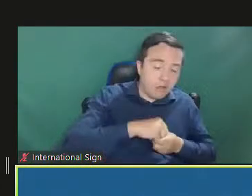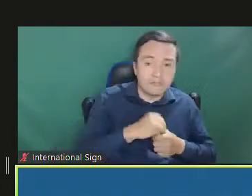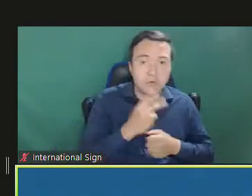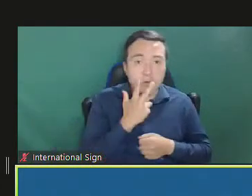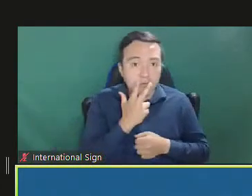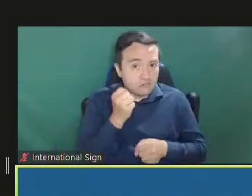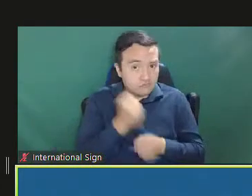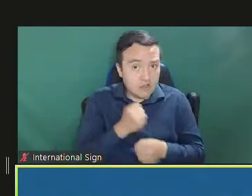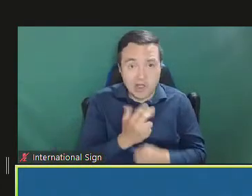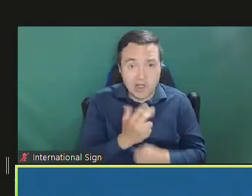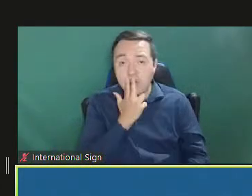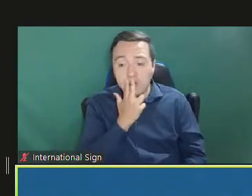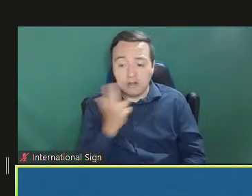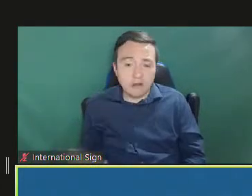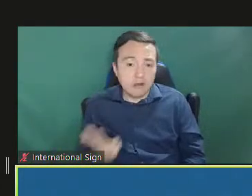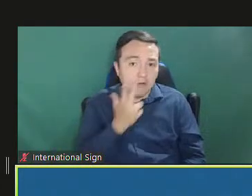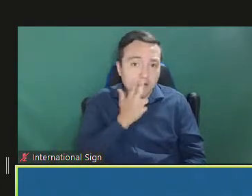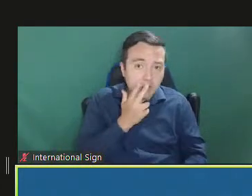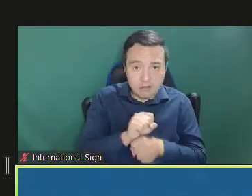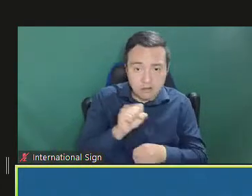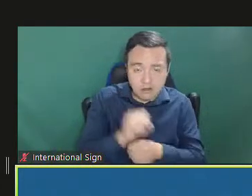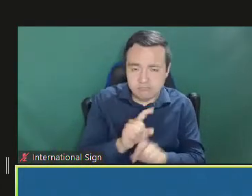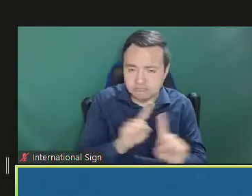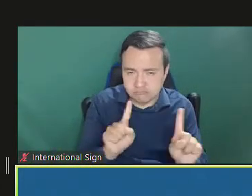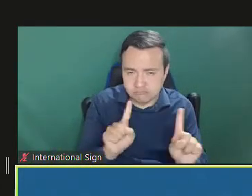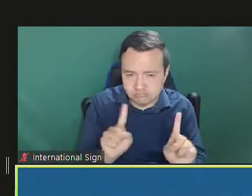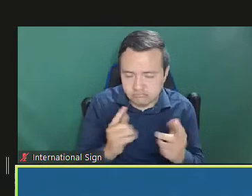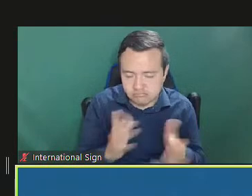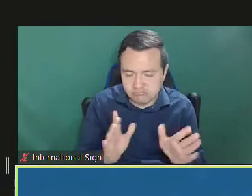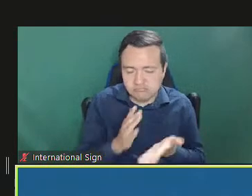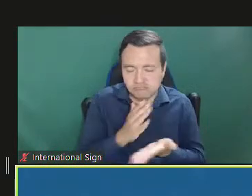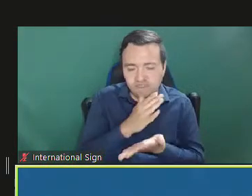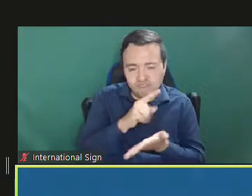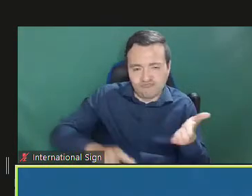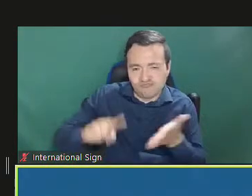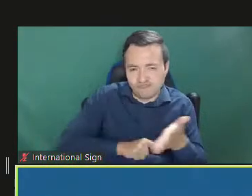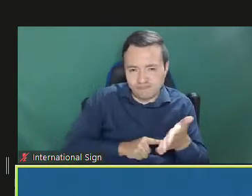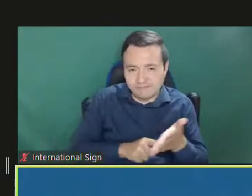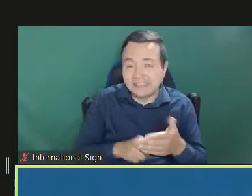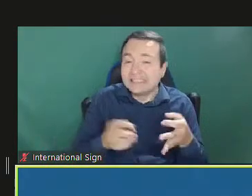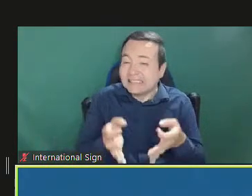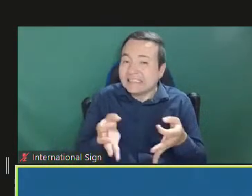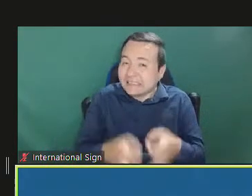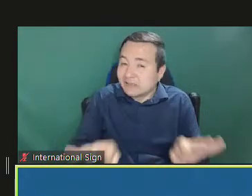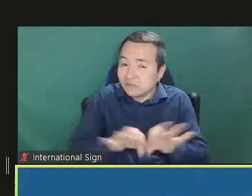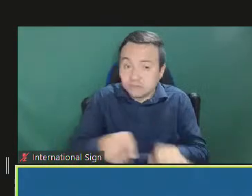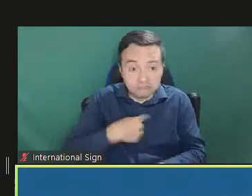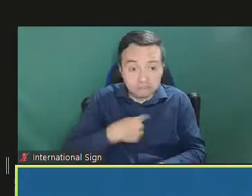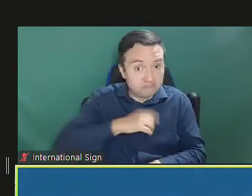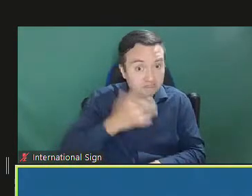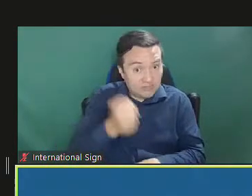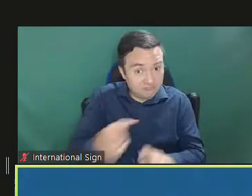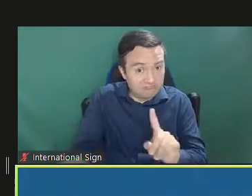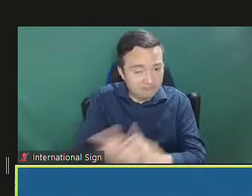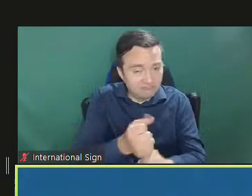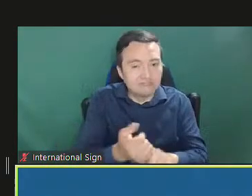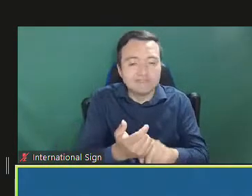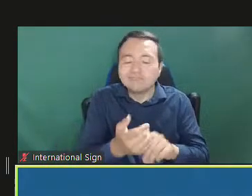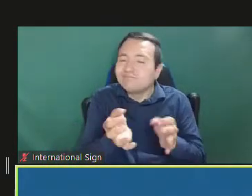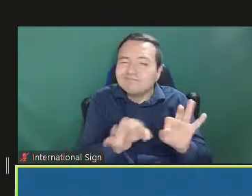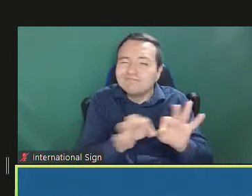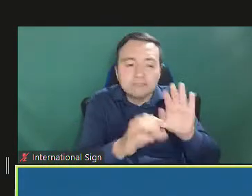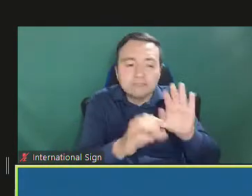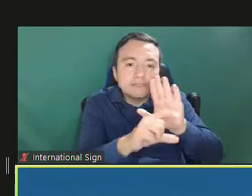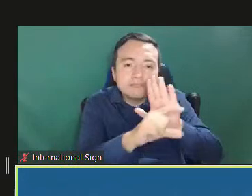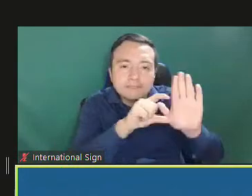region has been the implementation of the front of package warning labels on processed and ultra-processed food products. This